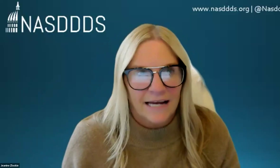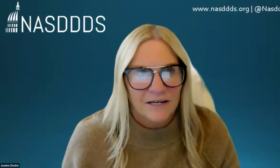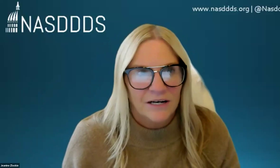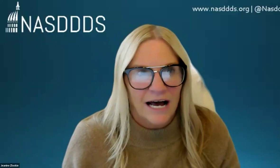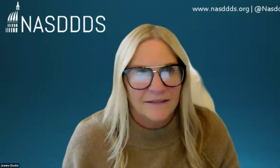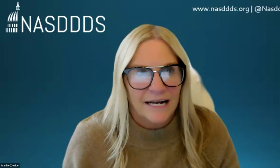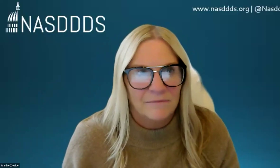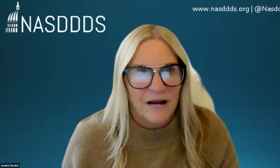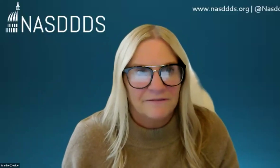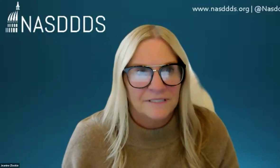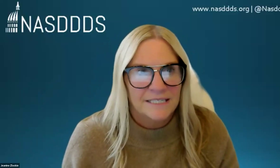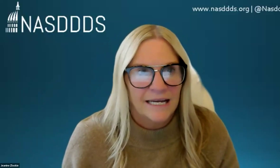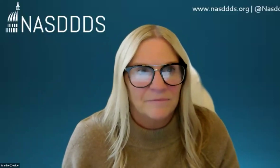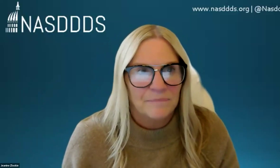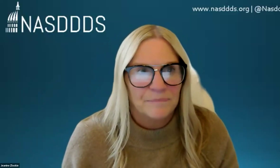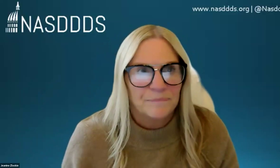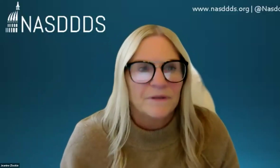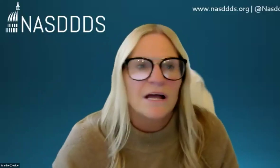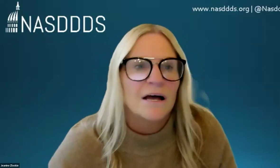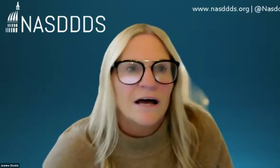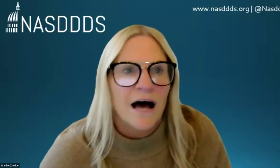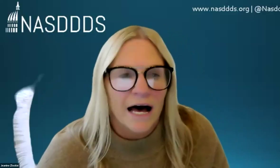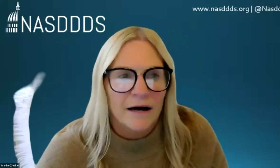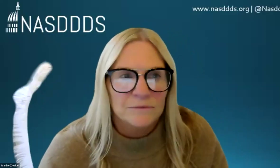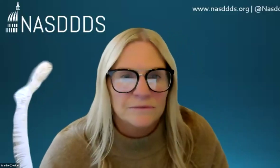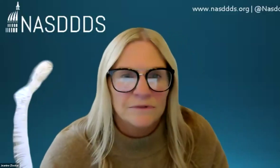1915C technical guide that I'm referencing